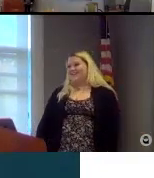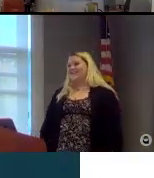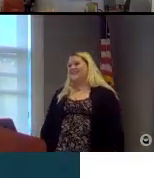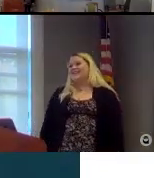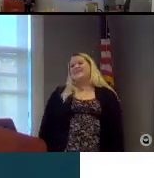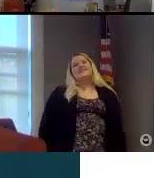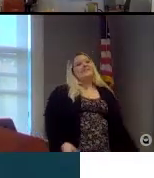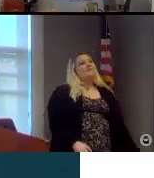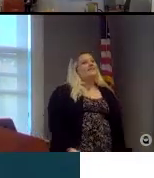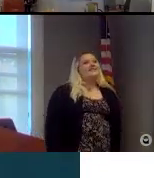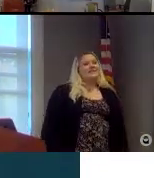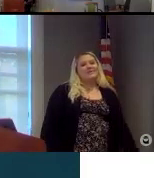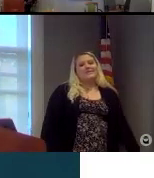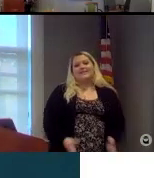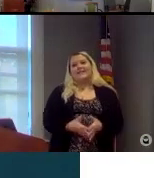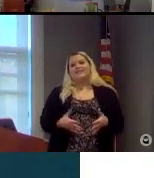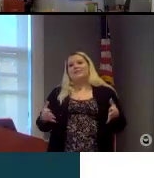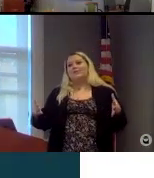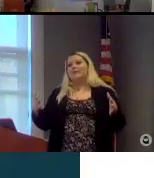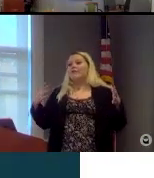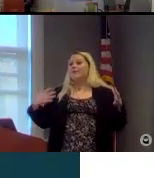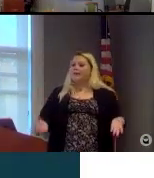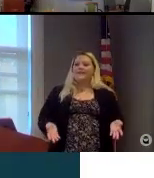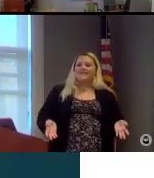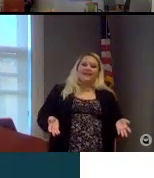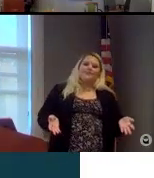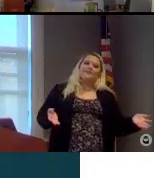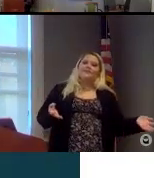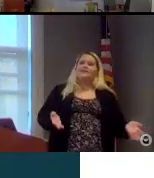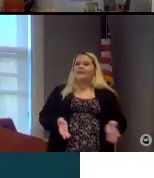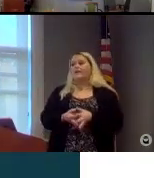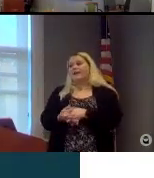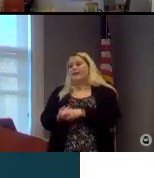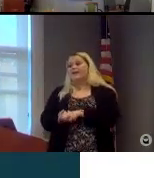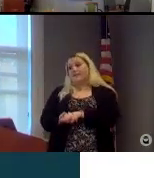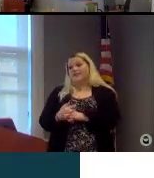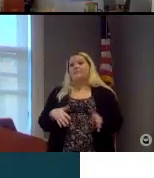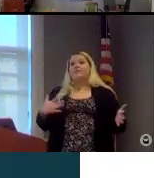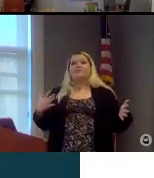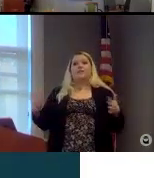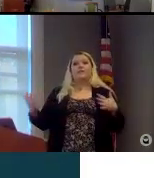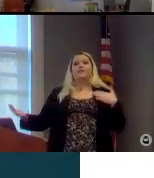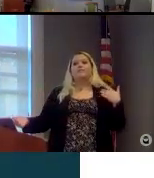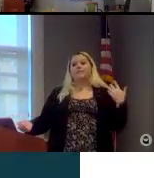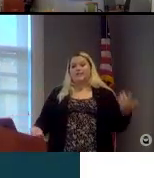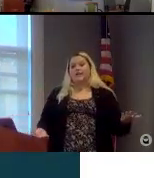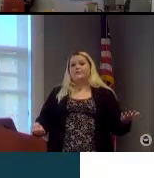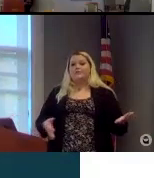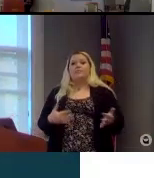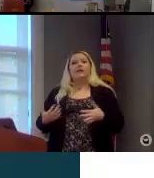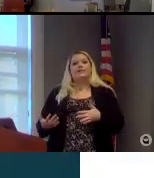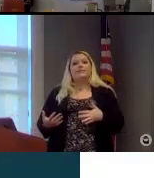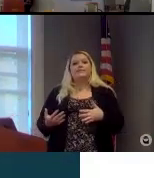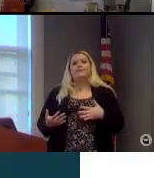you would think. So we essentially broke it down into three main steps: data collection, which we